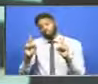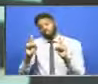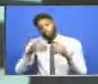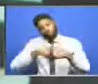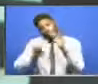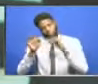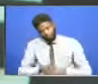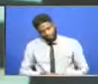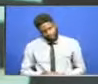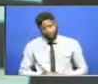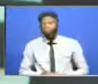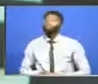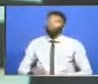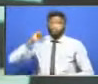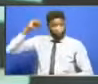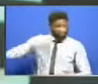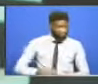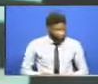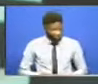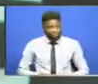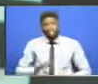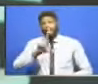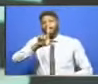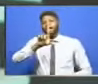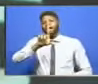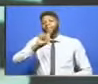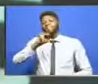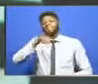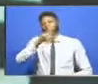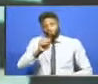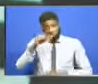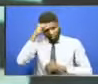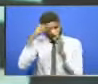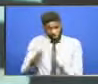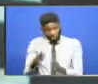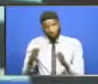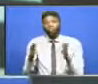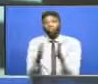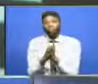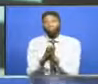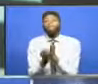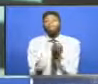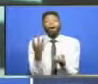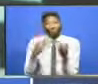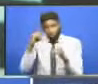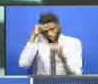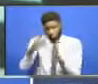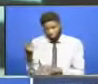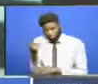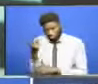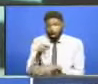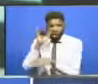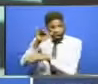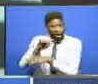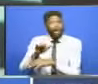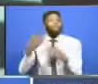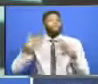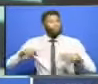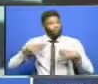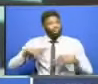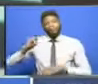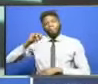Back to politics, like UPEA Governor Nderitu Muraithi and his Baringo counterpart, Stanley Kiptis, have urged the lawmakers to avoid politics